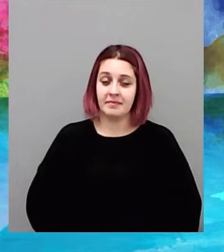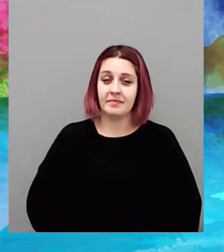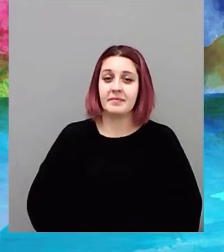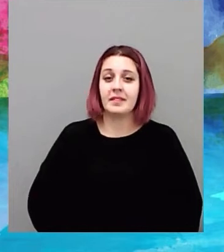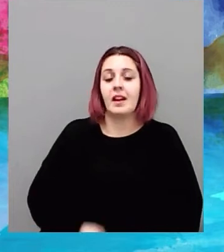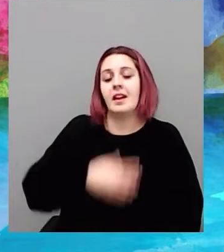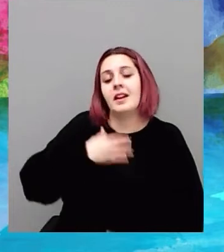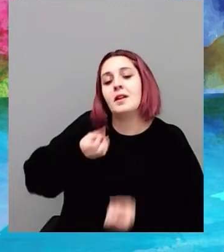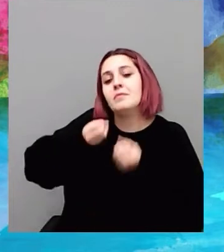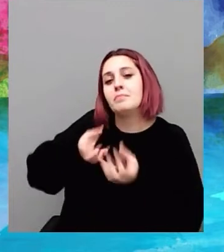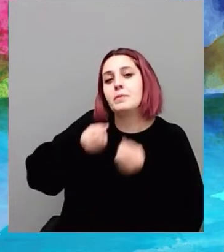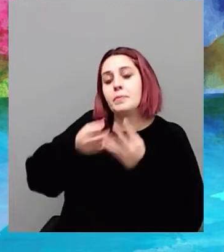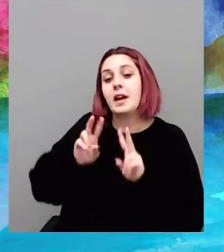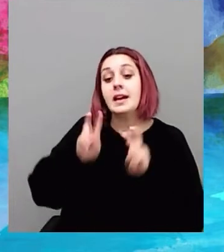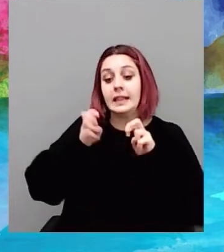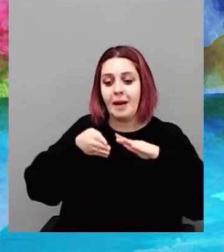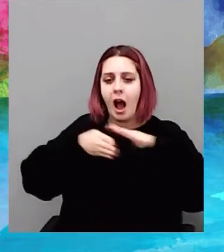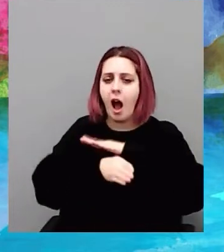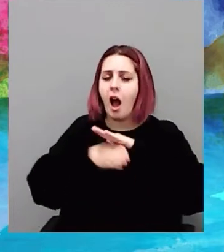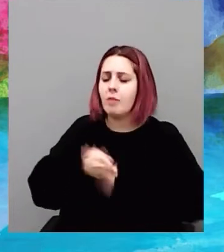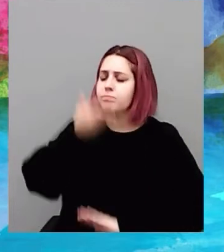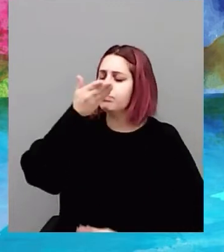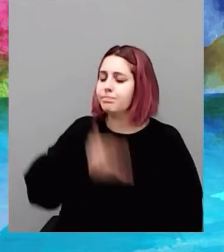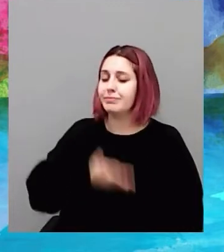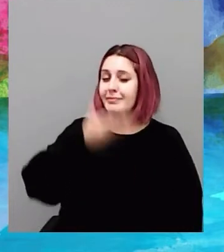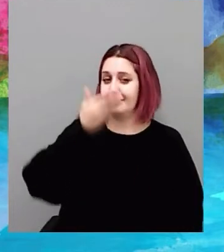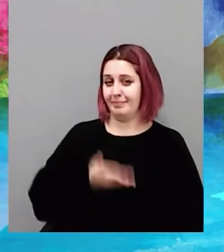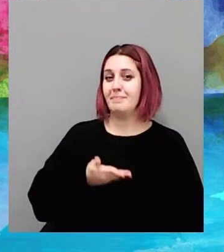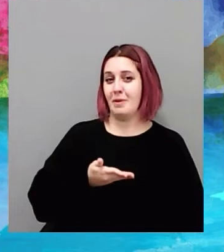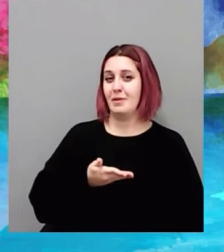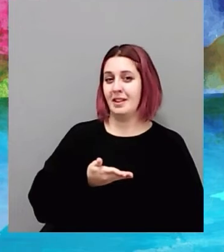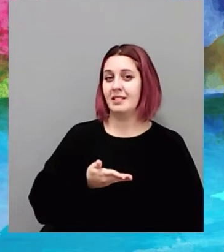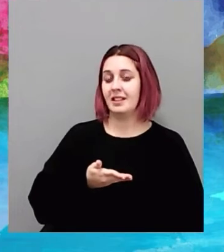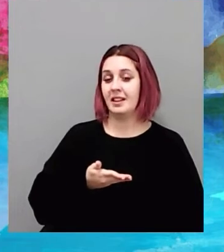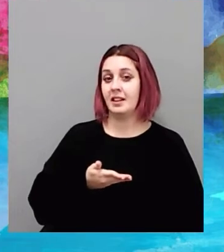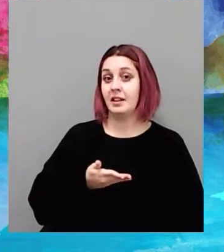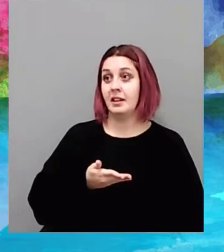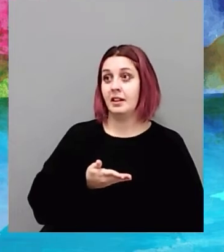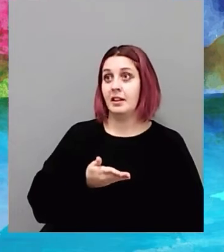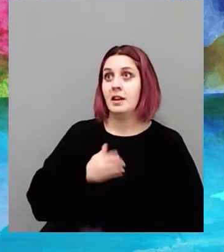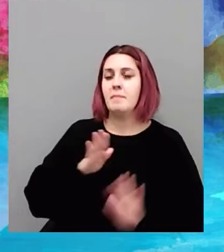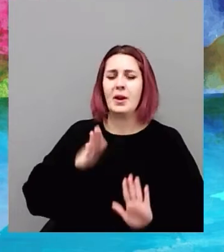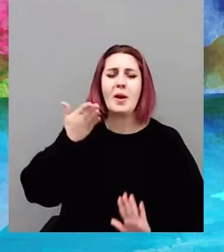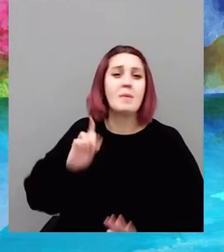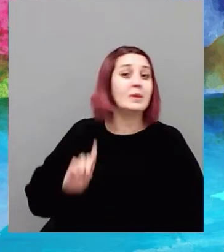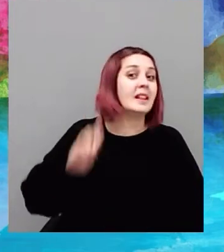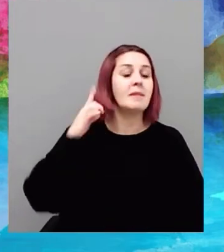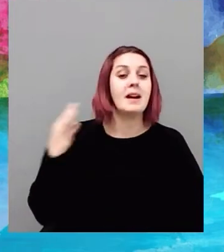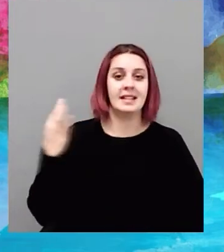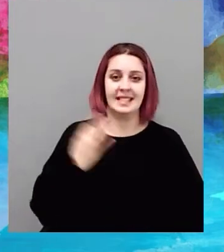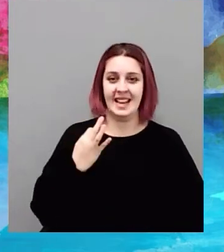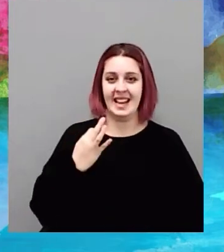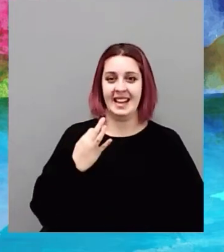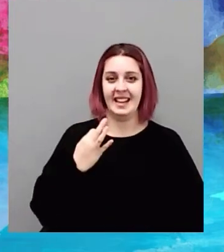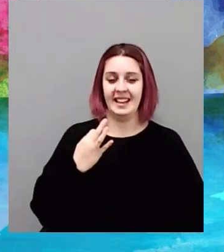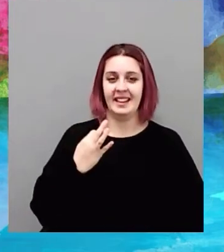is also very important. That's a way to make a link between the reflection, the policy of the municipality,